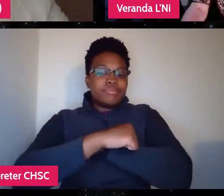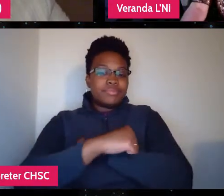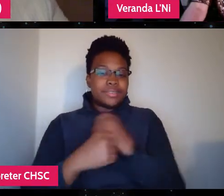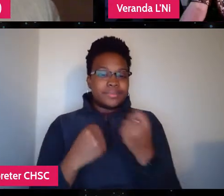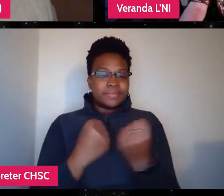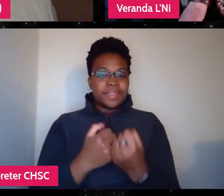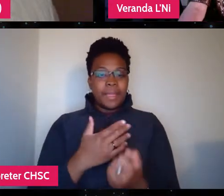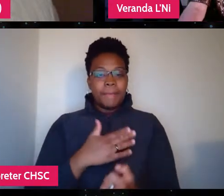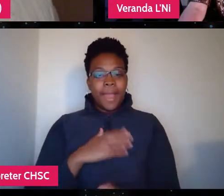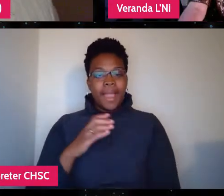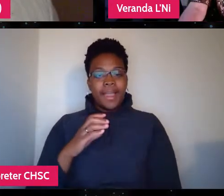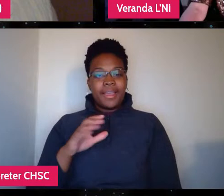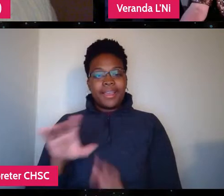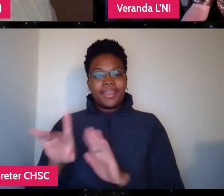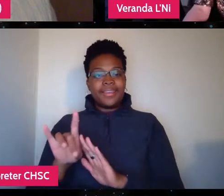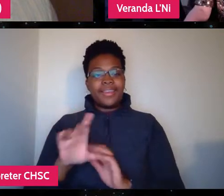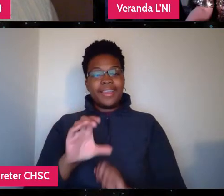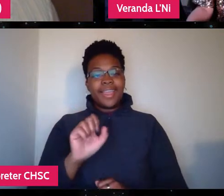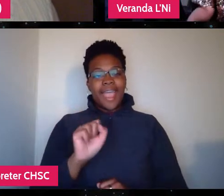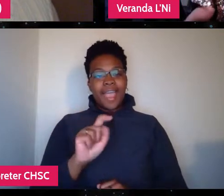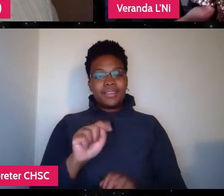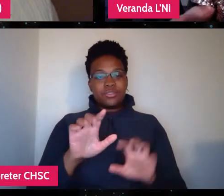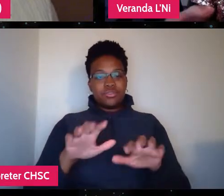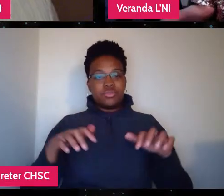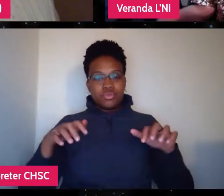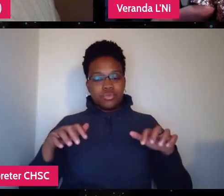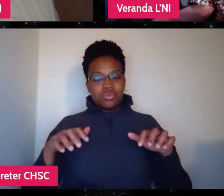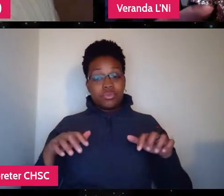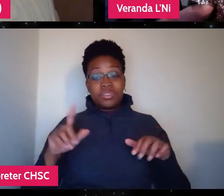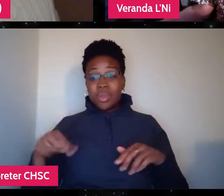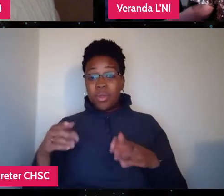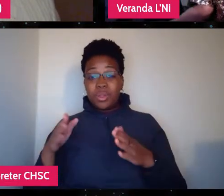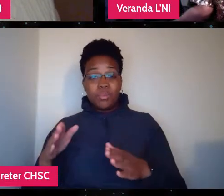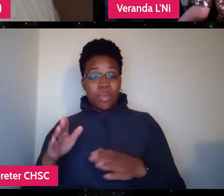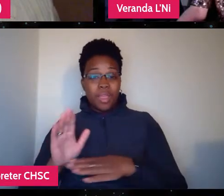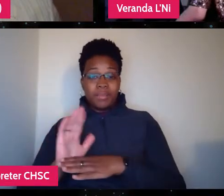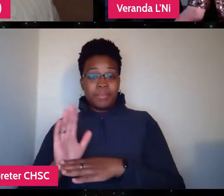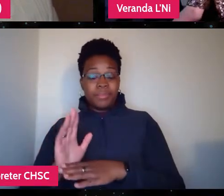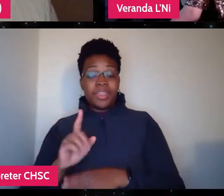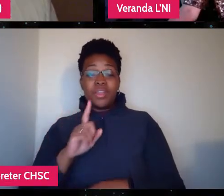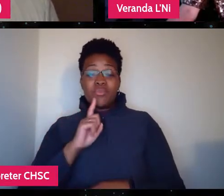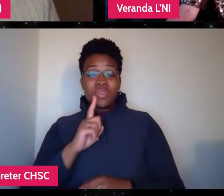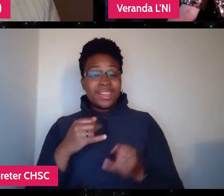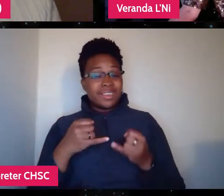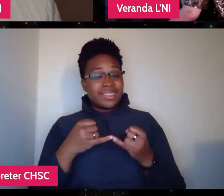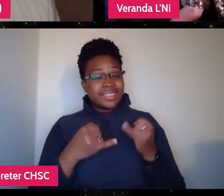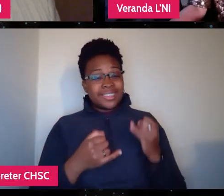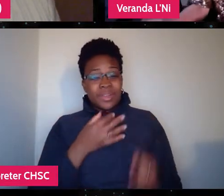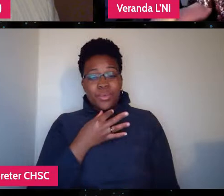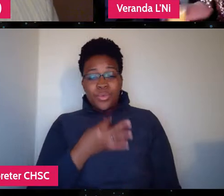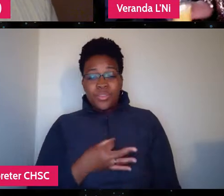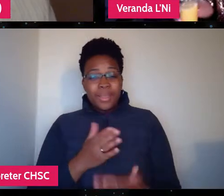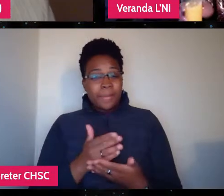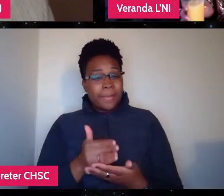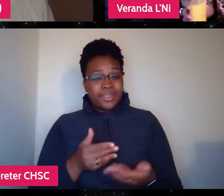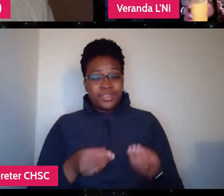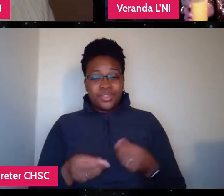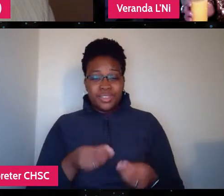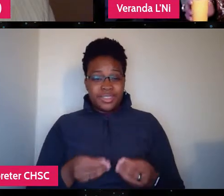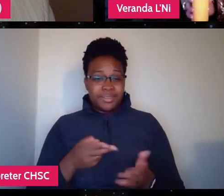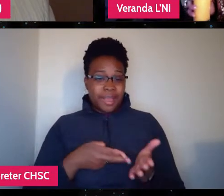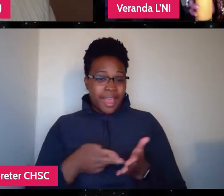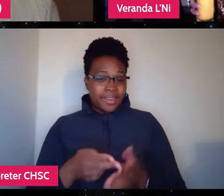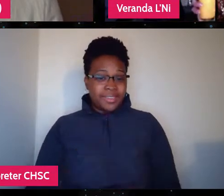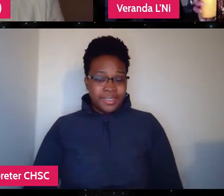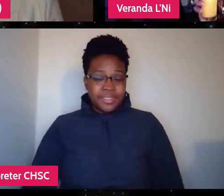only way that we were able to get the movie made, because it was a pretty much a shoestring budget, to be honest. It all comes back full